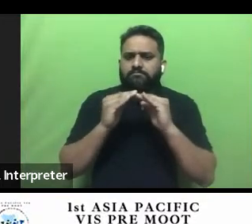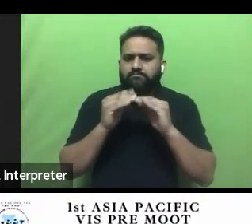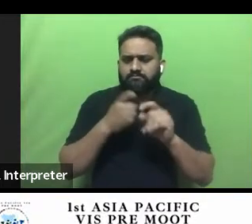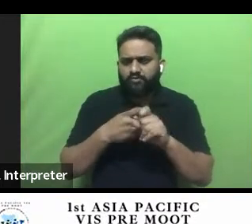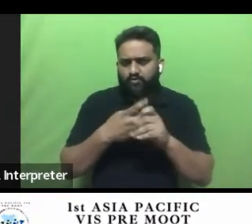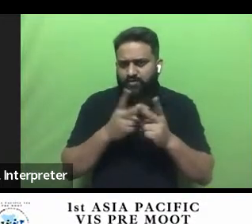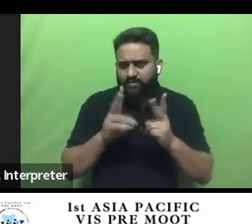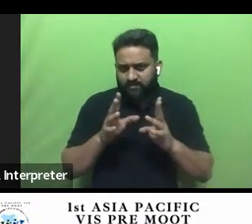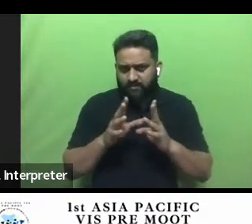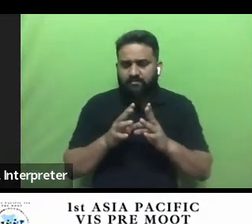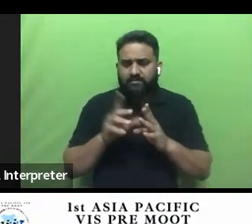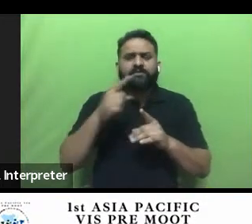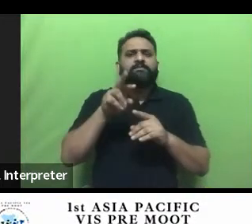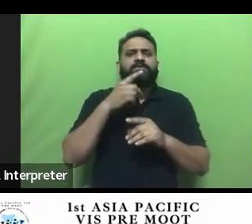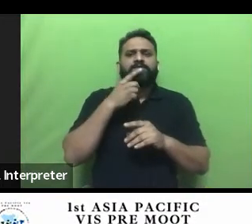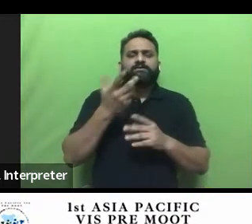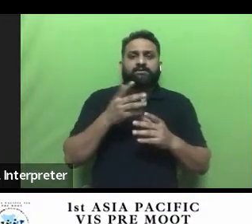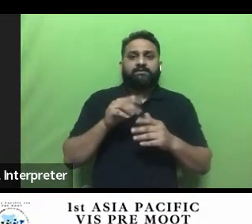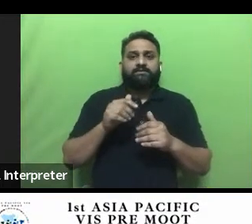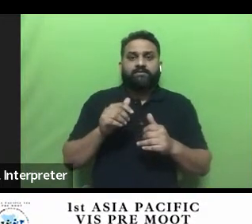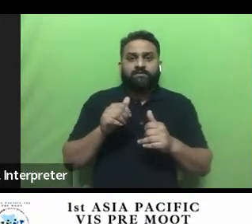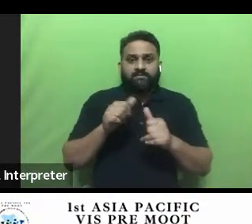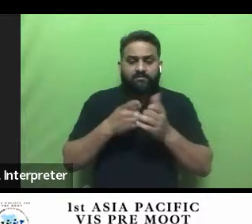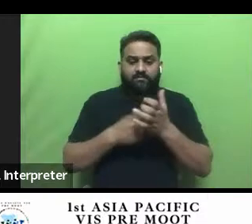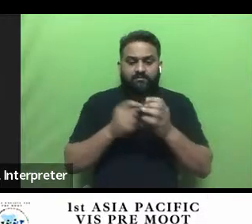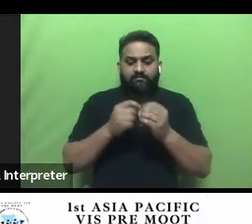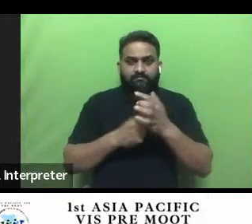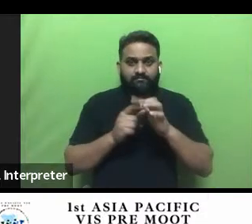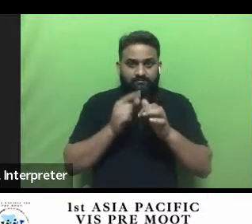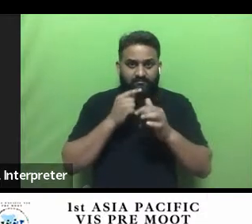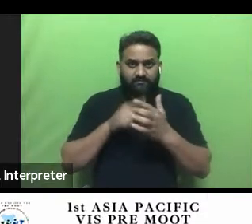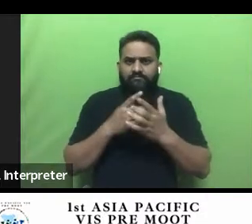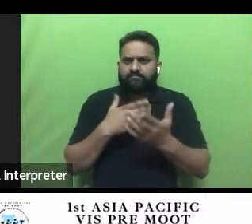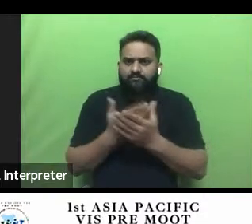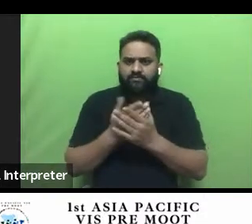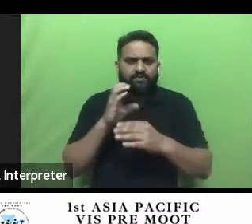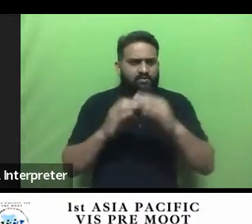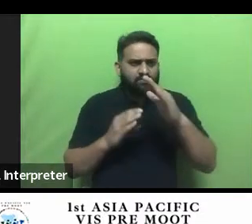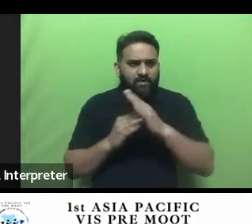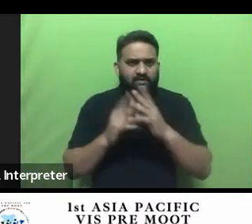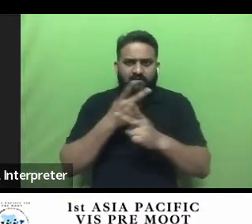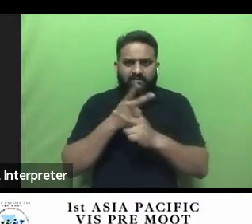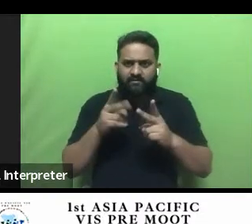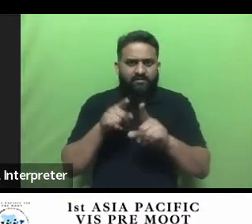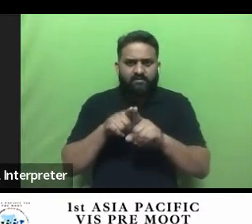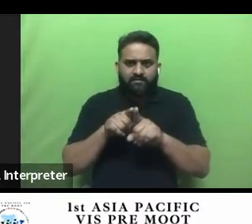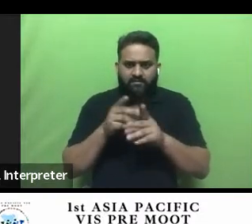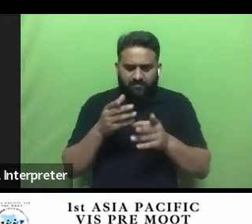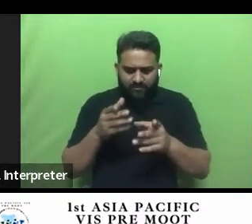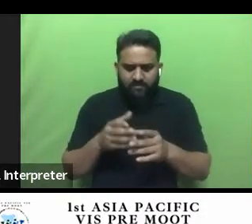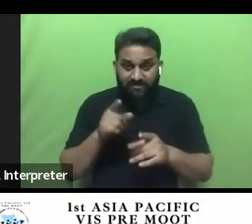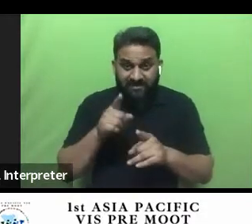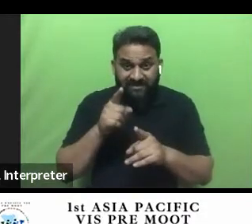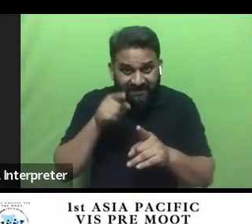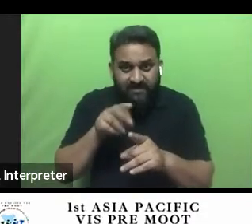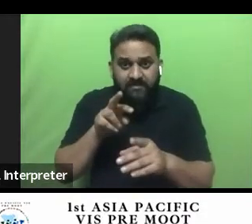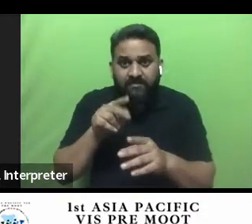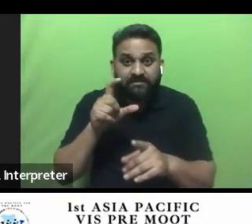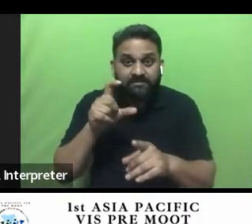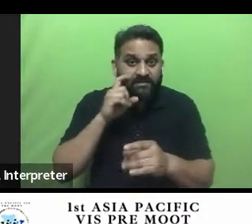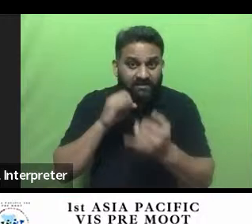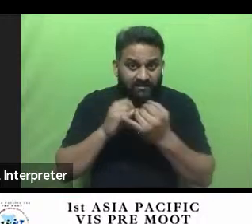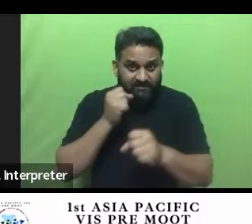is to say, arbitration agreements are separate ancillary contracts. They are not sales of goods, and therefore the